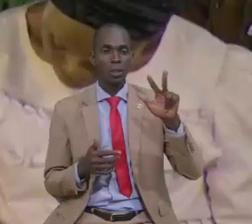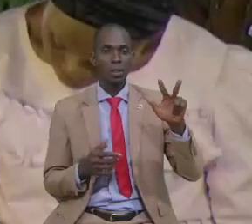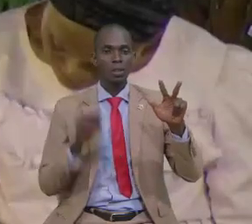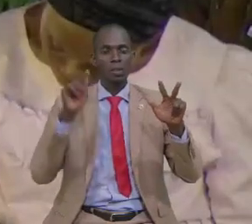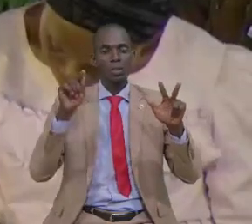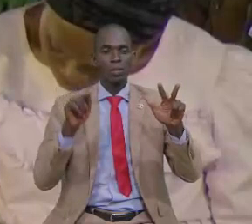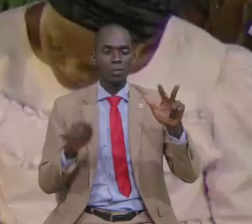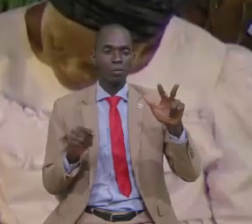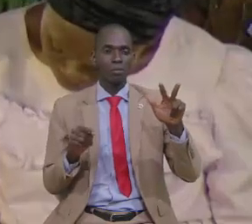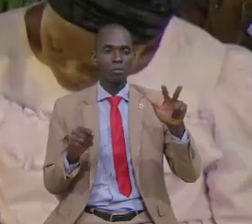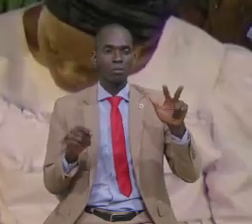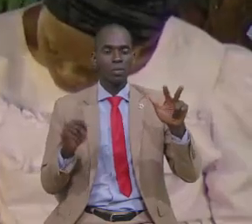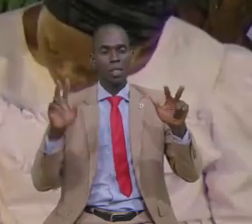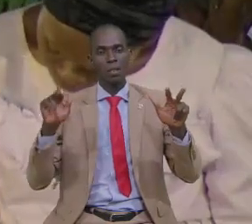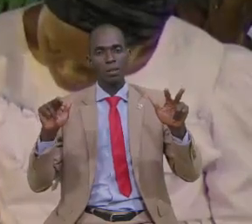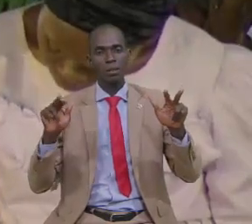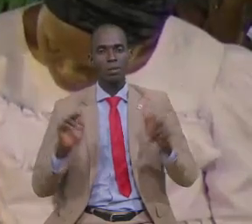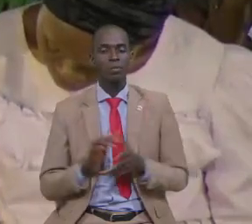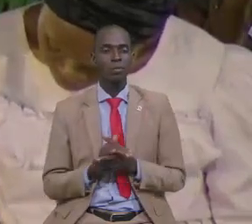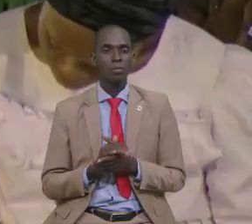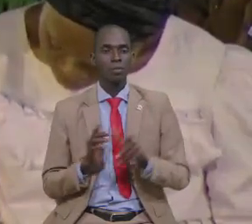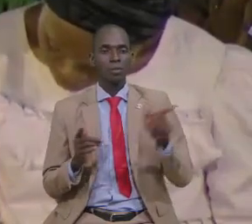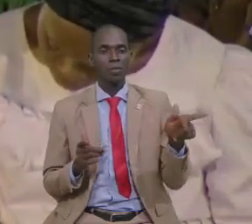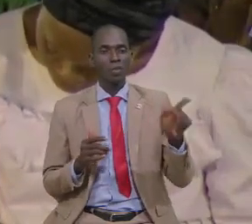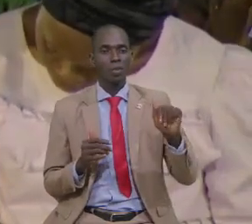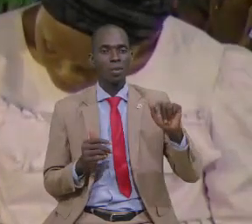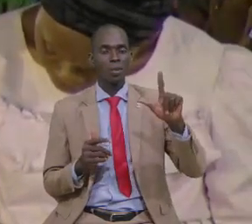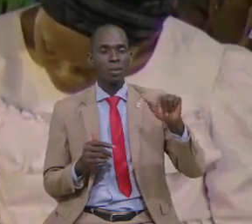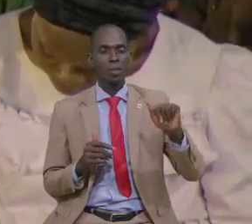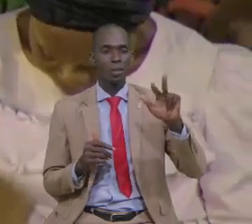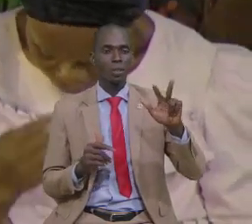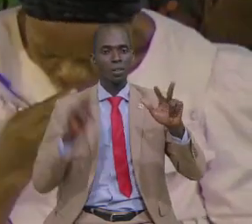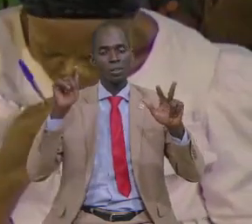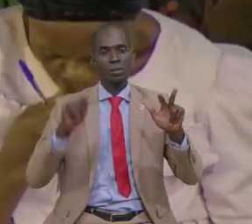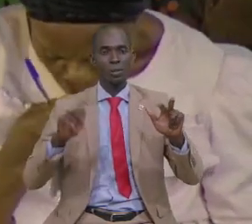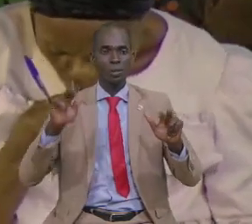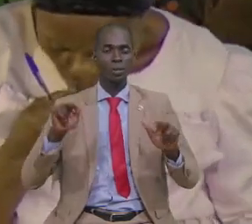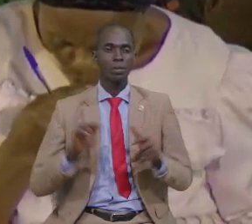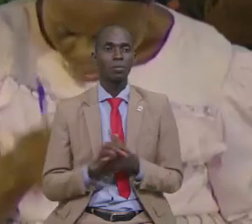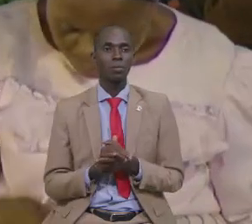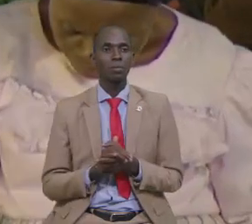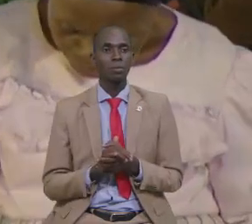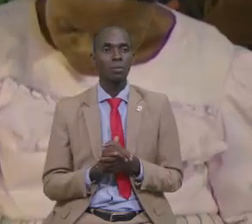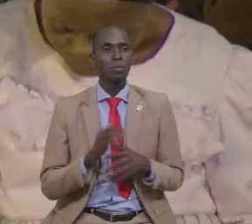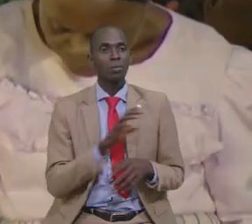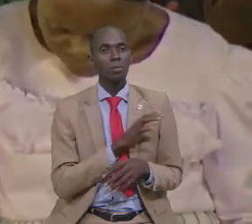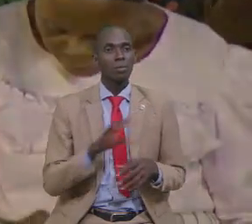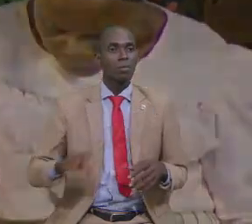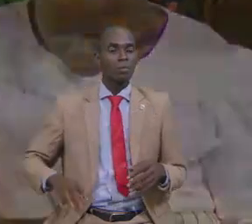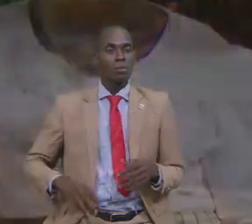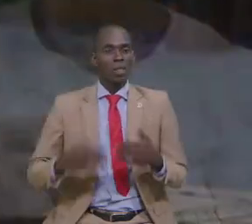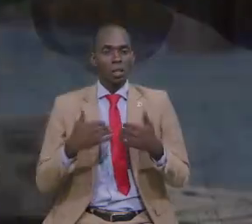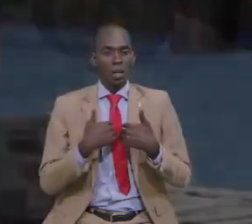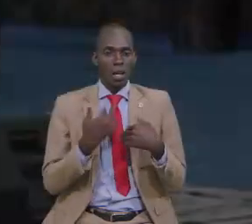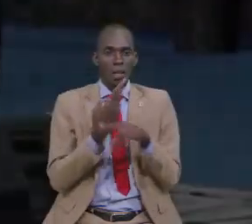verse 13 Galatians chapter 3 versatina Christ has